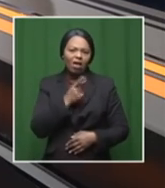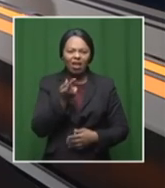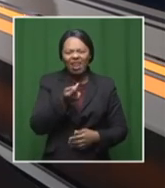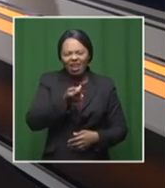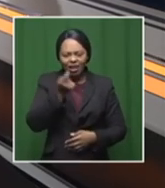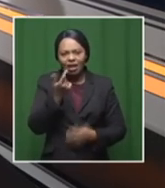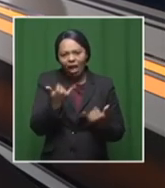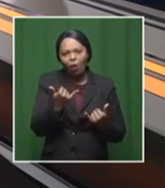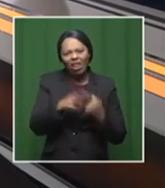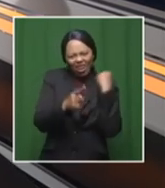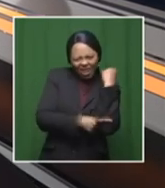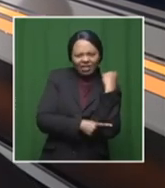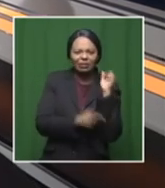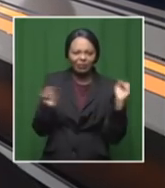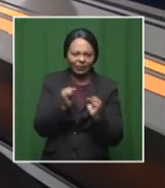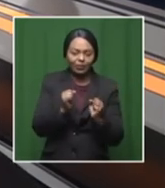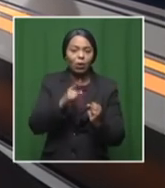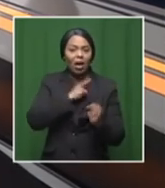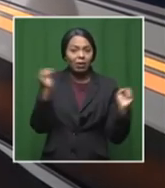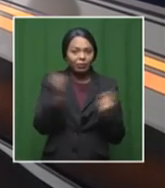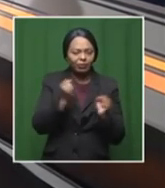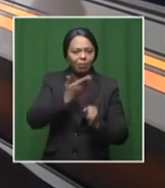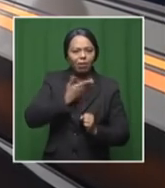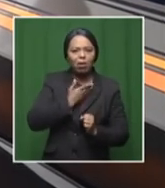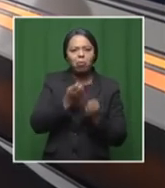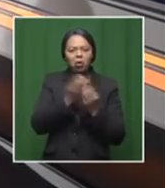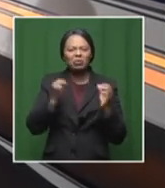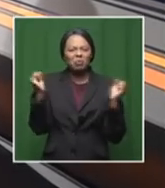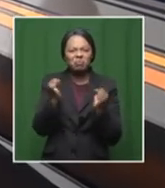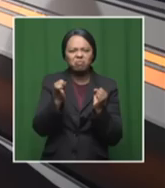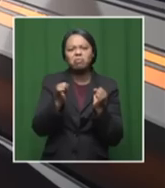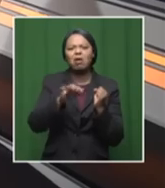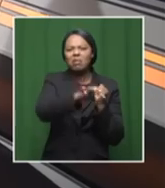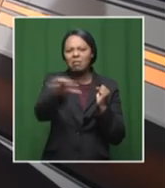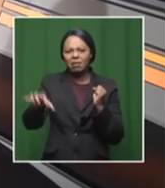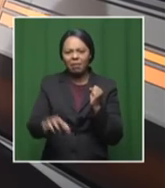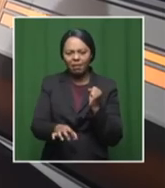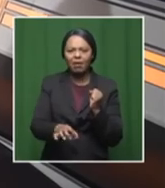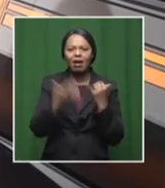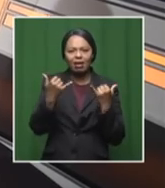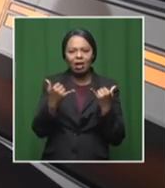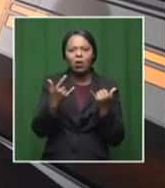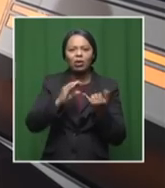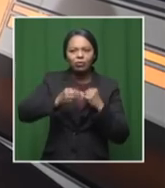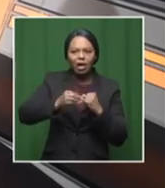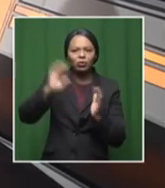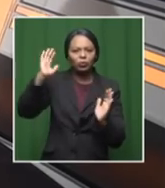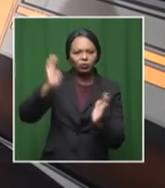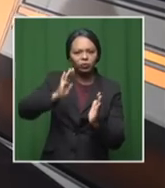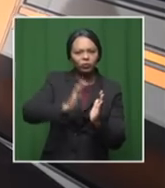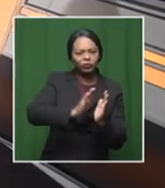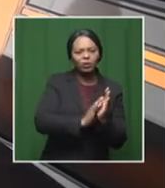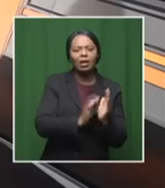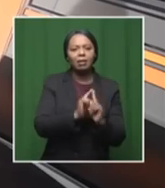horse. And the reason why it was so cold, we had a series of cold fronts moving through. So you can imagine the first one moves through, cools things down, and then shortly